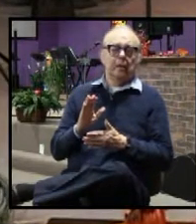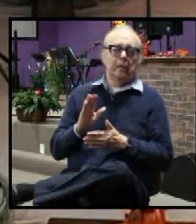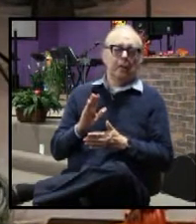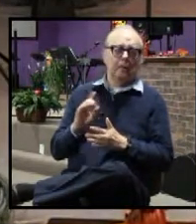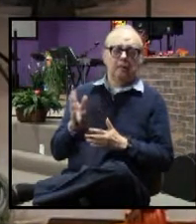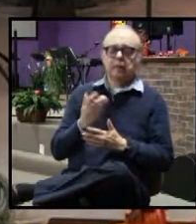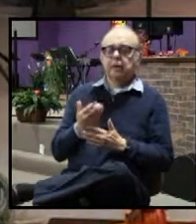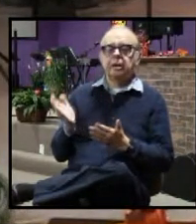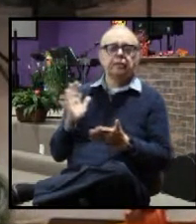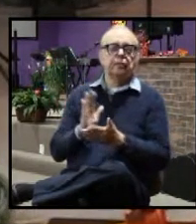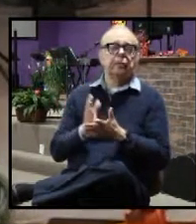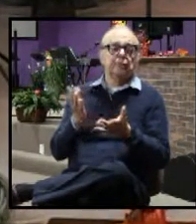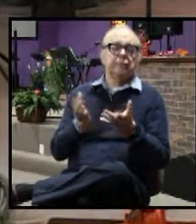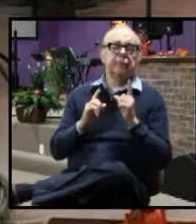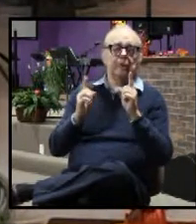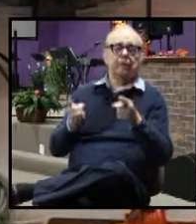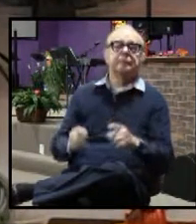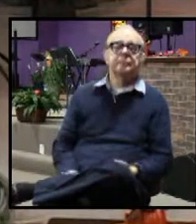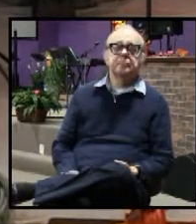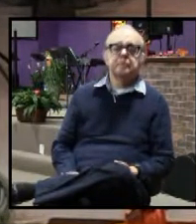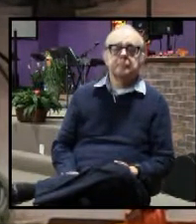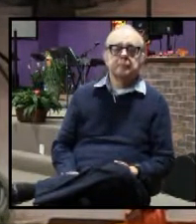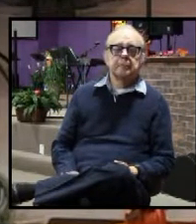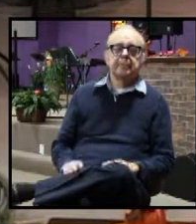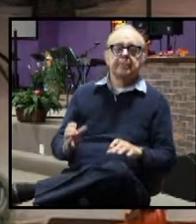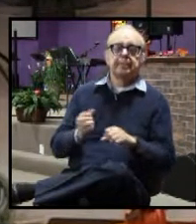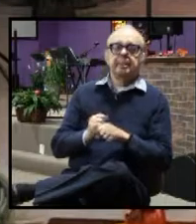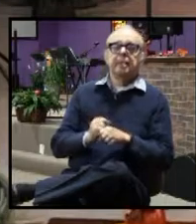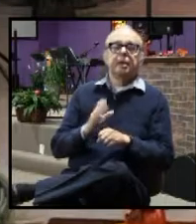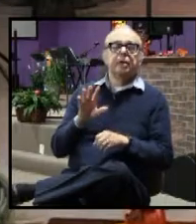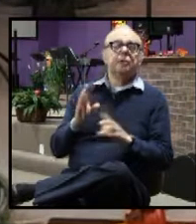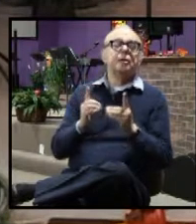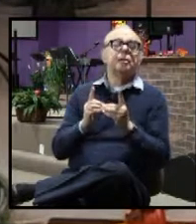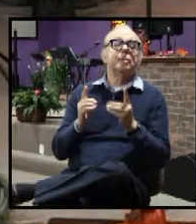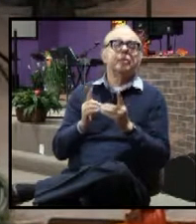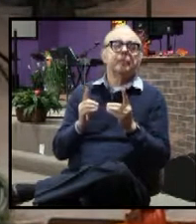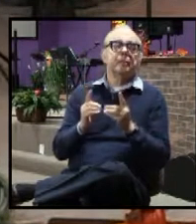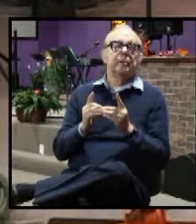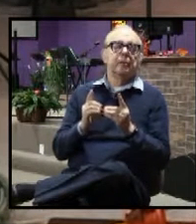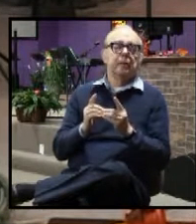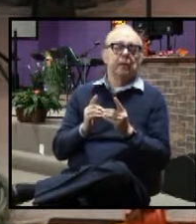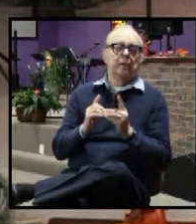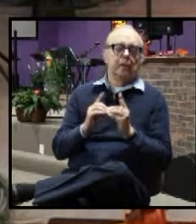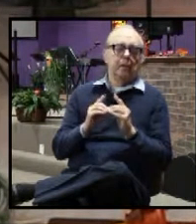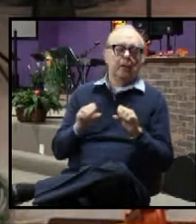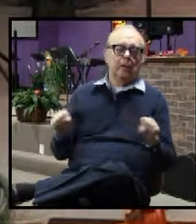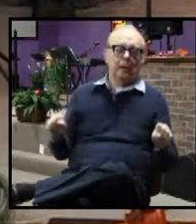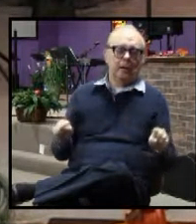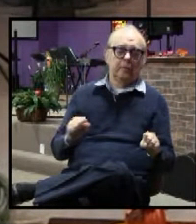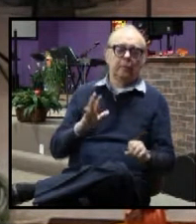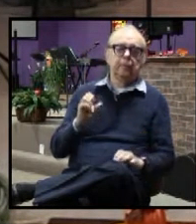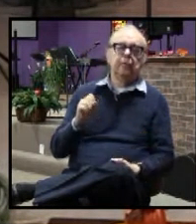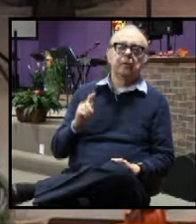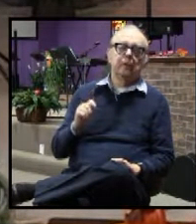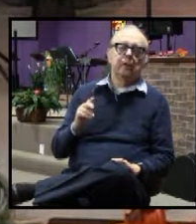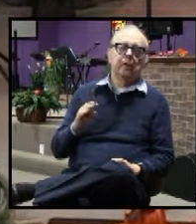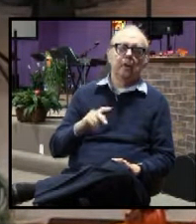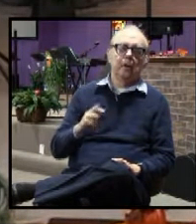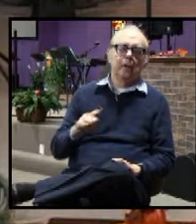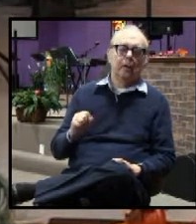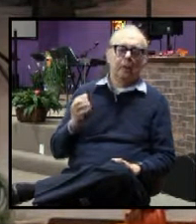go to any school that you want, and you can get your degree, and you can go to a